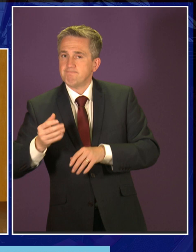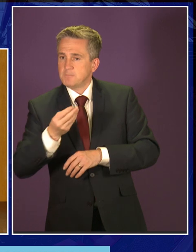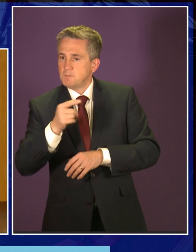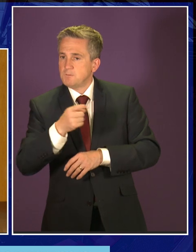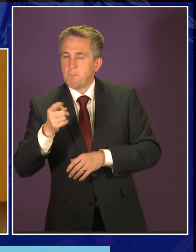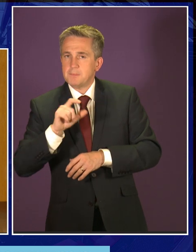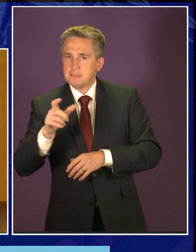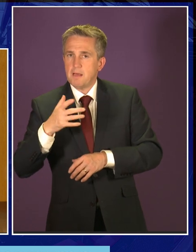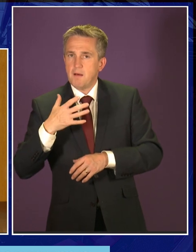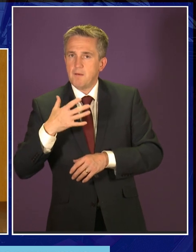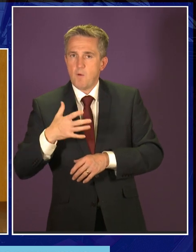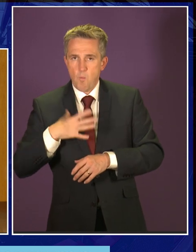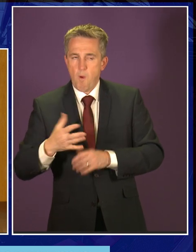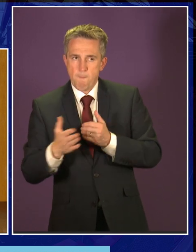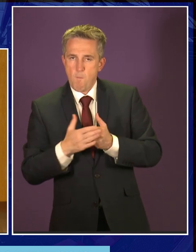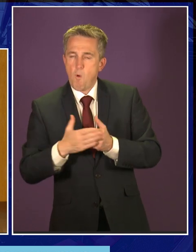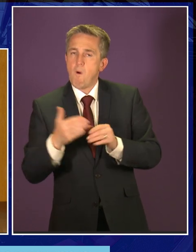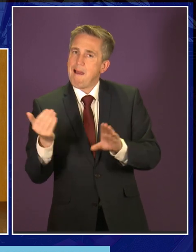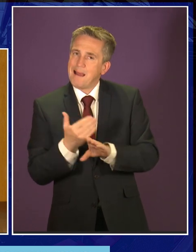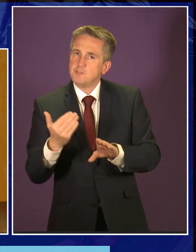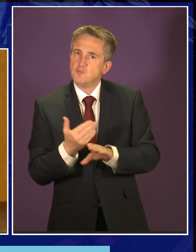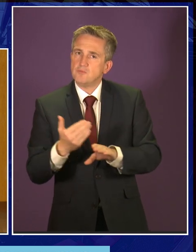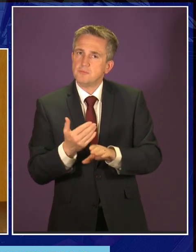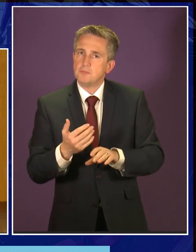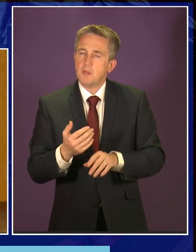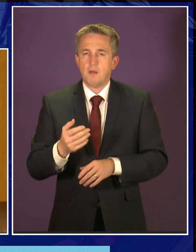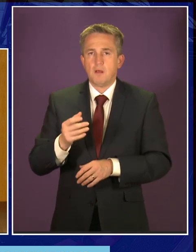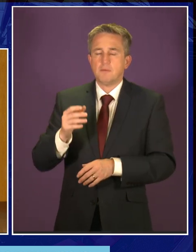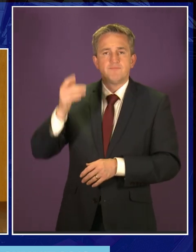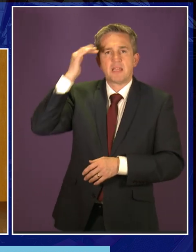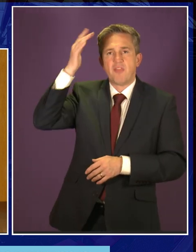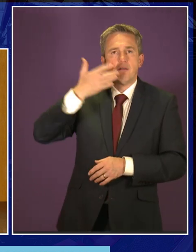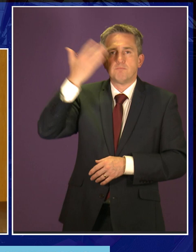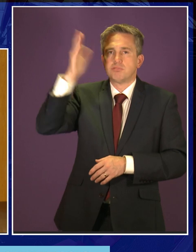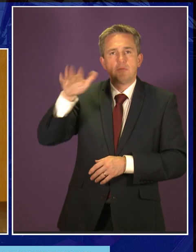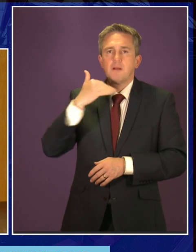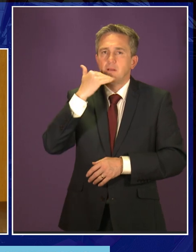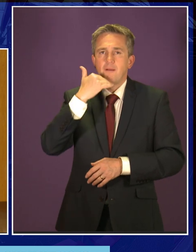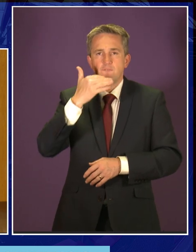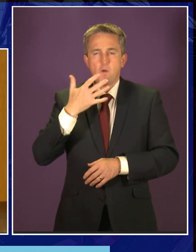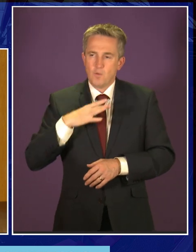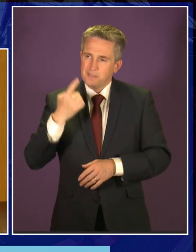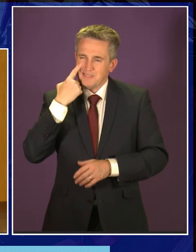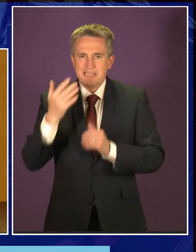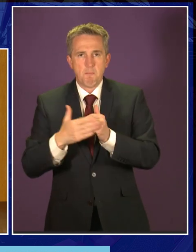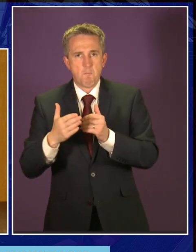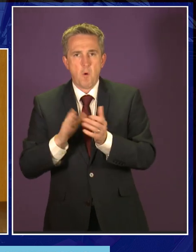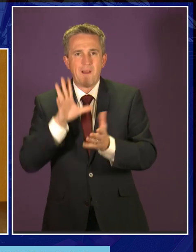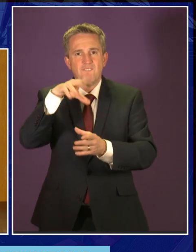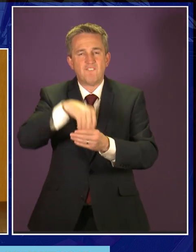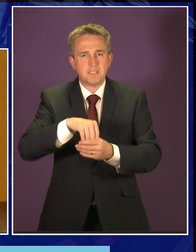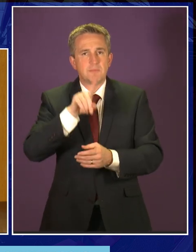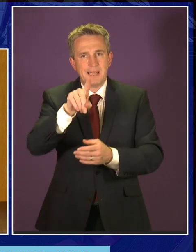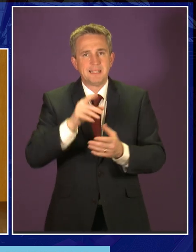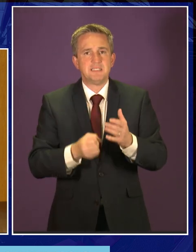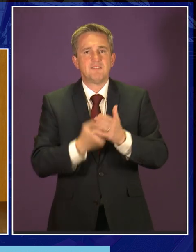to be action, not lip service, as well as a debate to be had about what investing in culture really looks like.